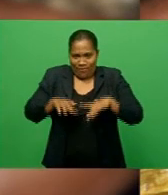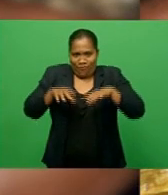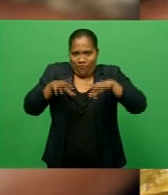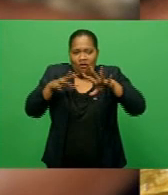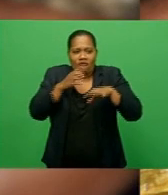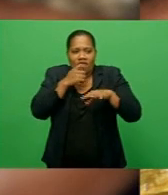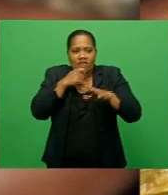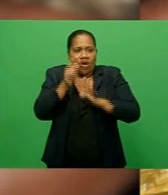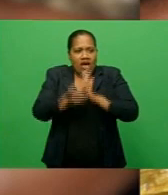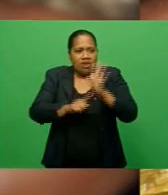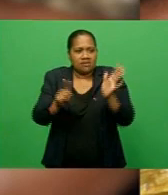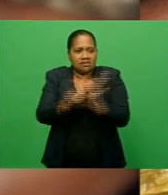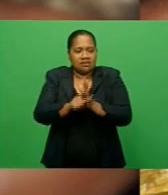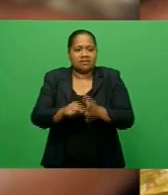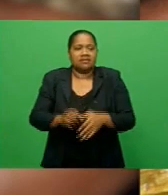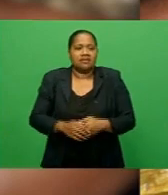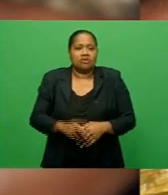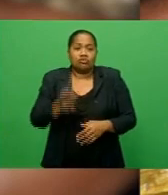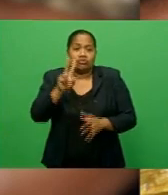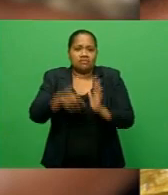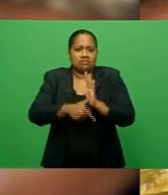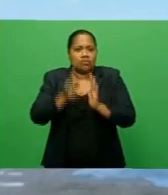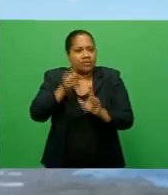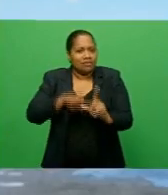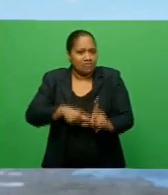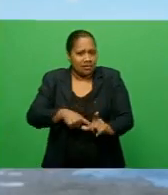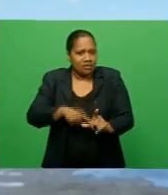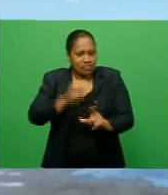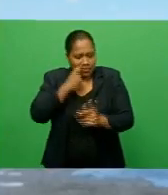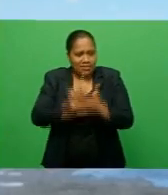quite unusual, very unusual.